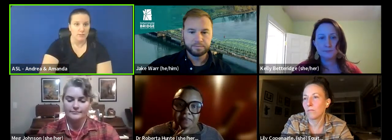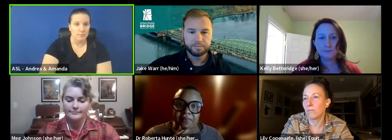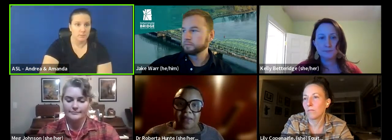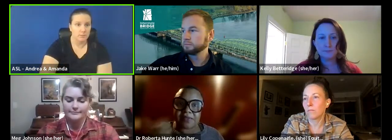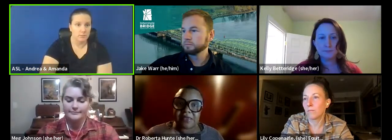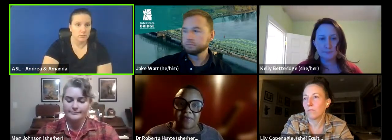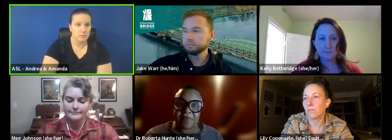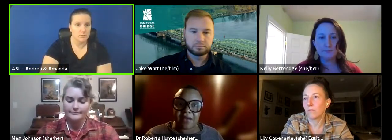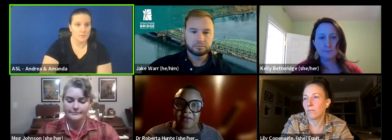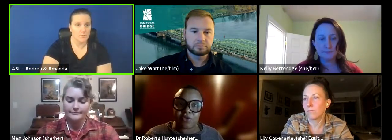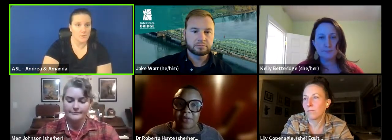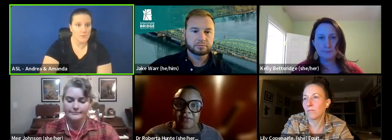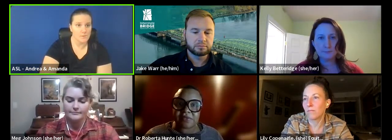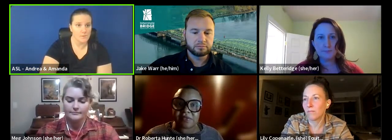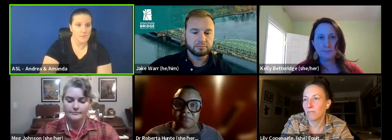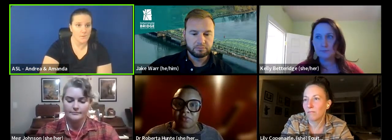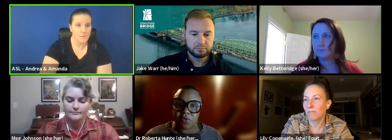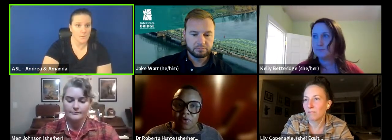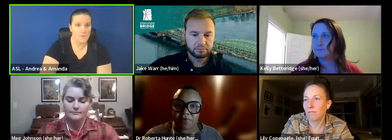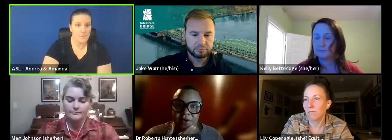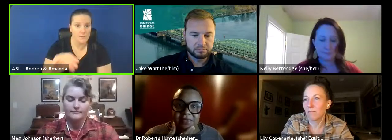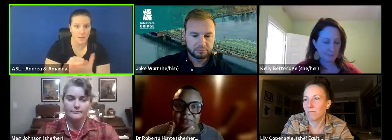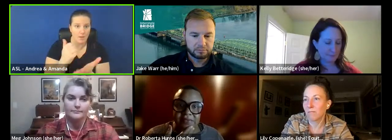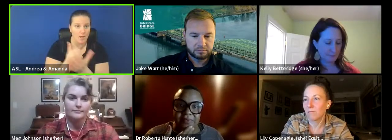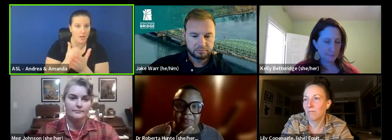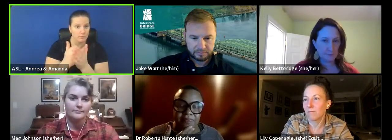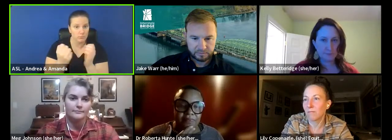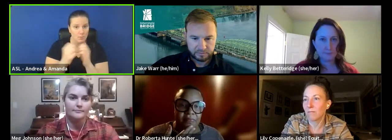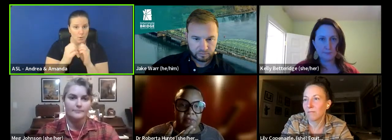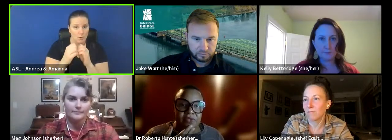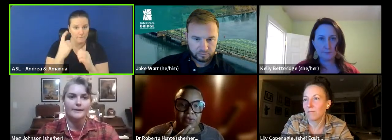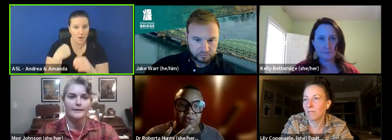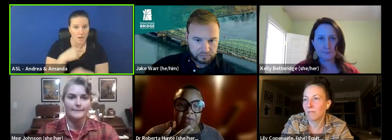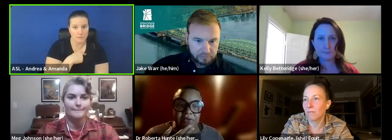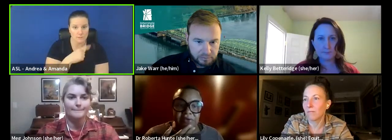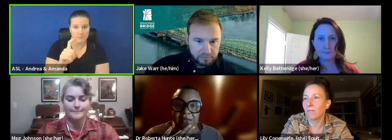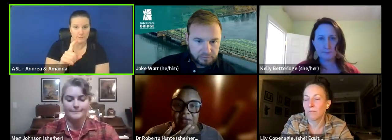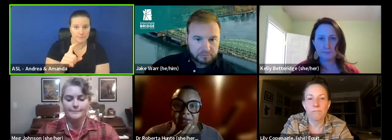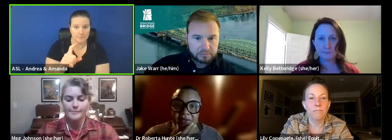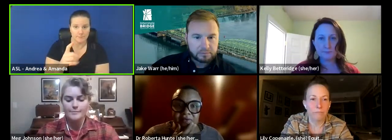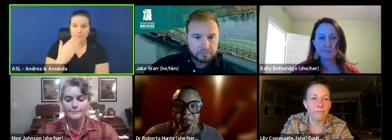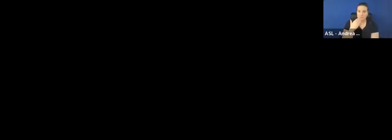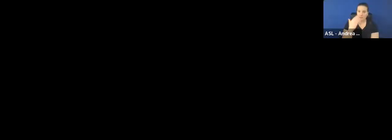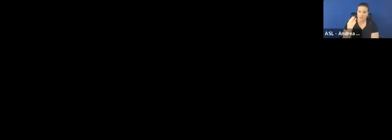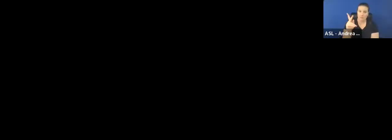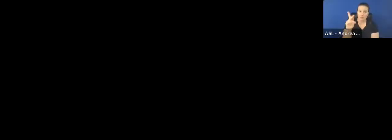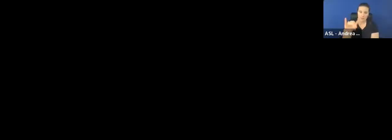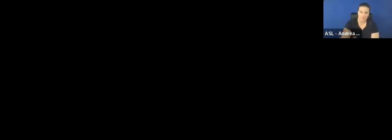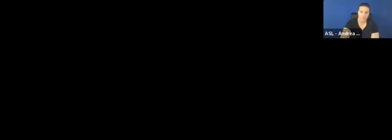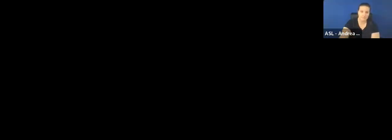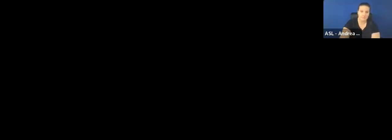and see if that illuminates some more for us. So thank you, Kelly.